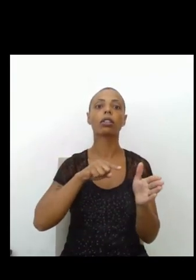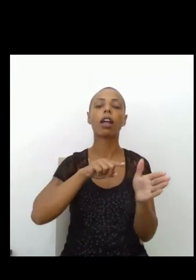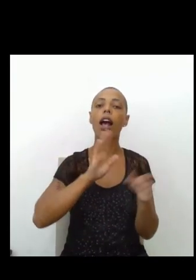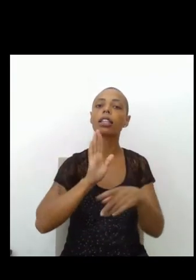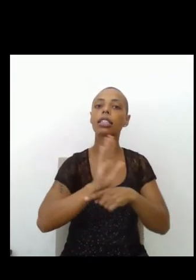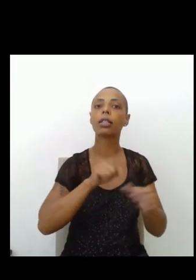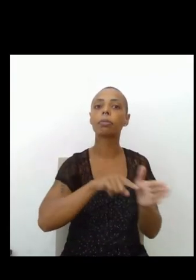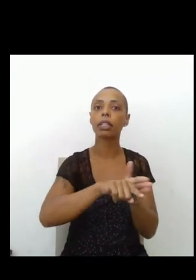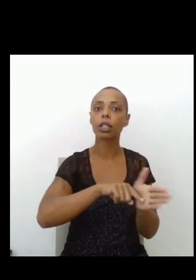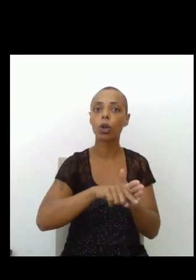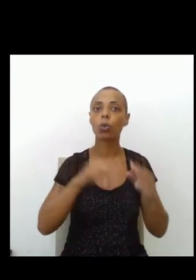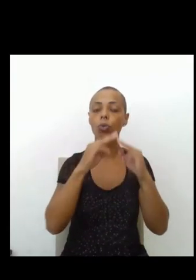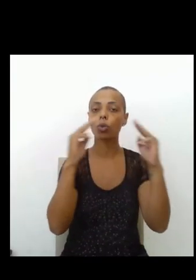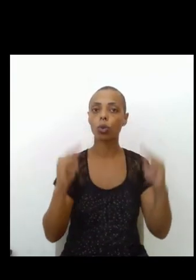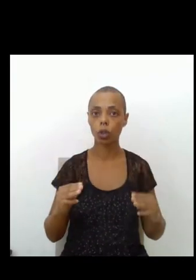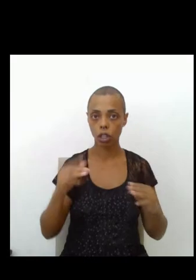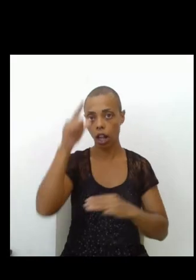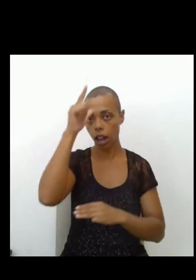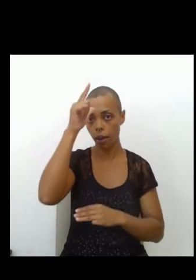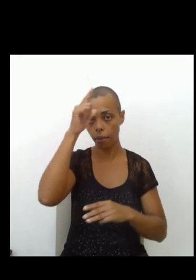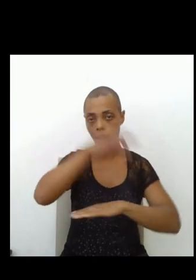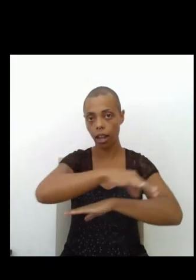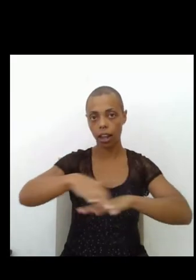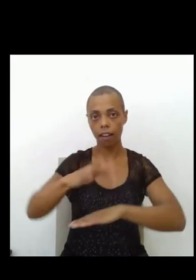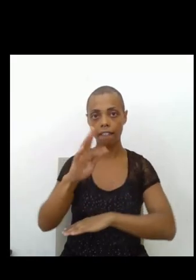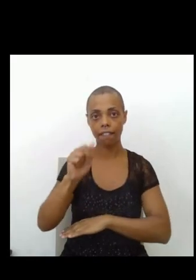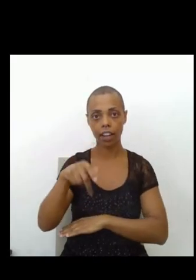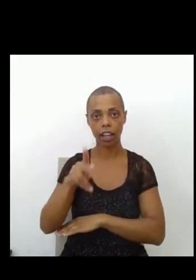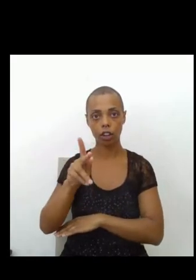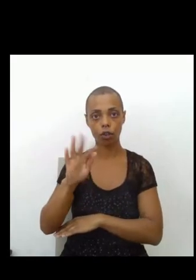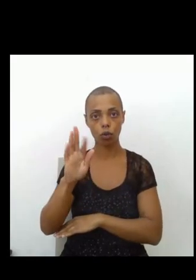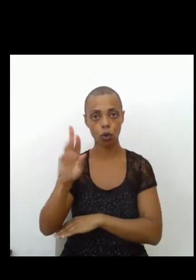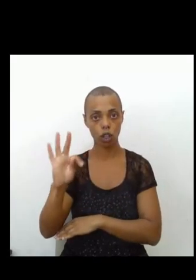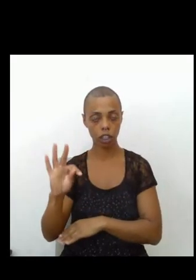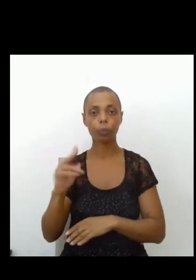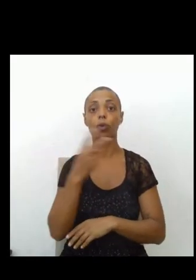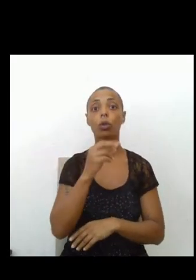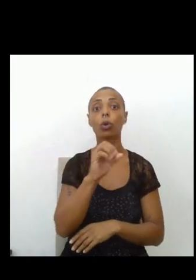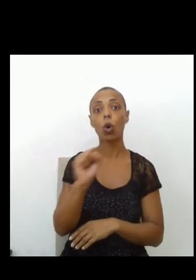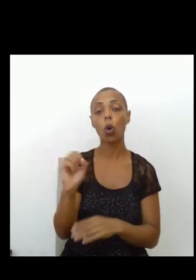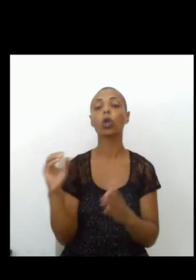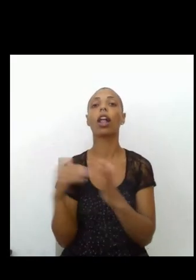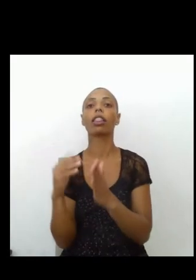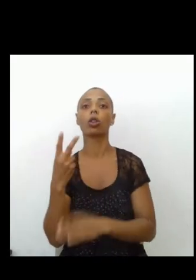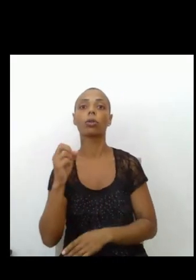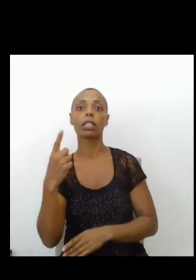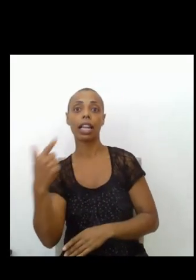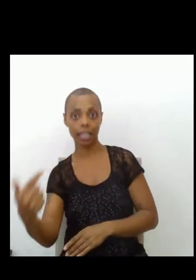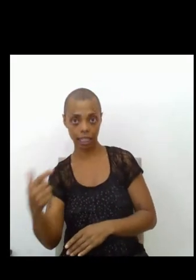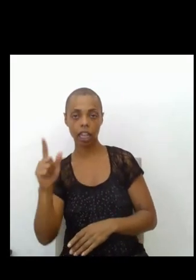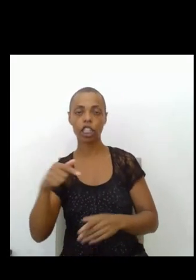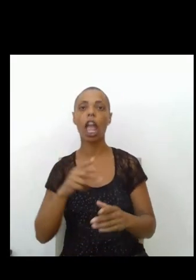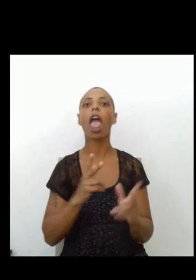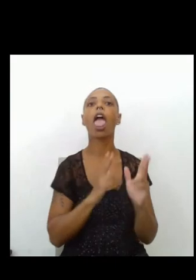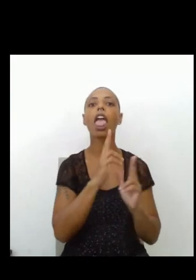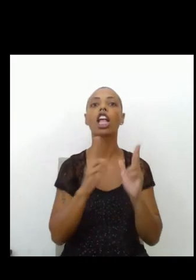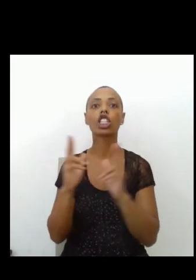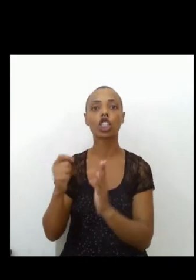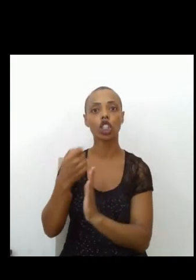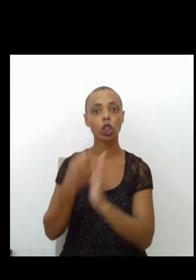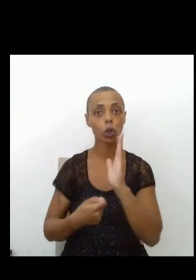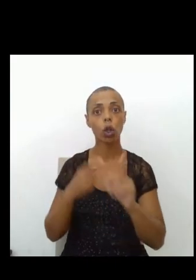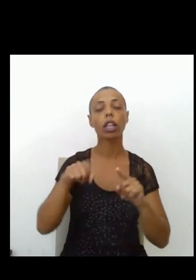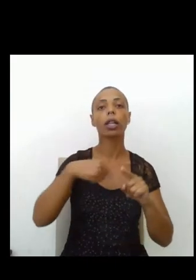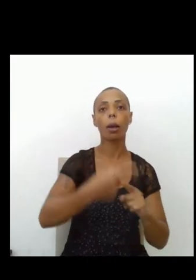at the German architecture Museum in Frankfurt from 20 2008 to 2017 he was editor and from 17